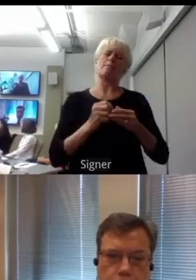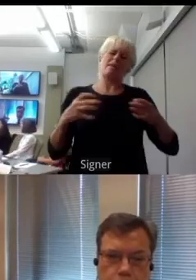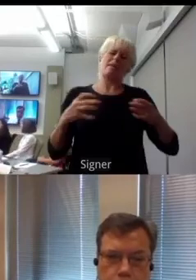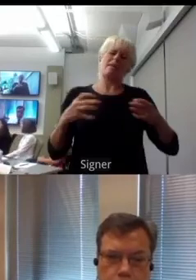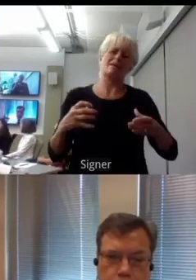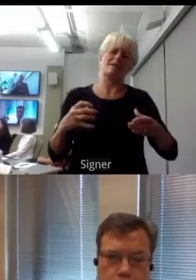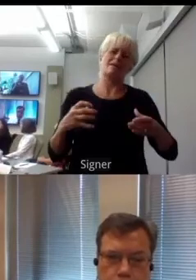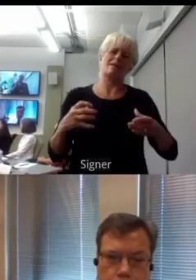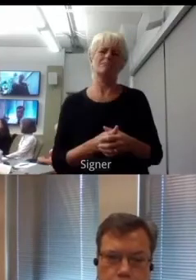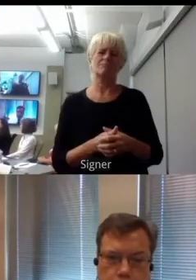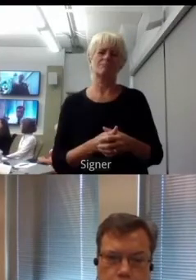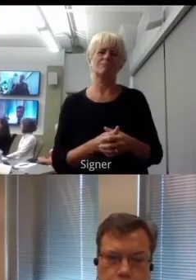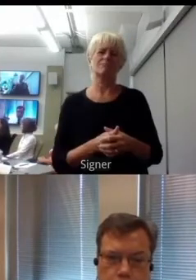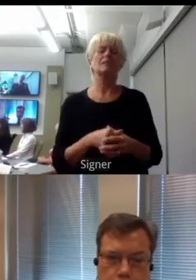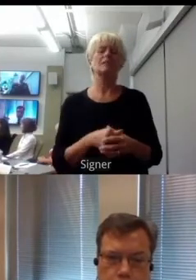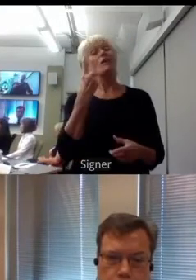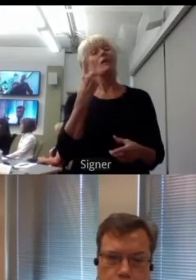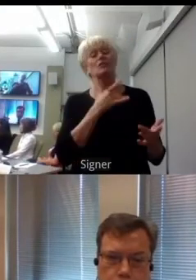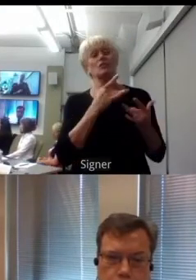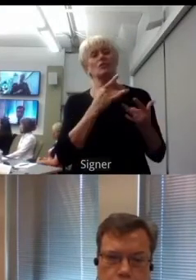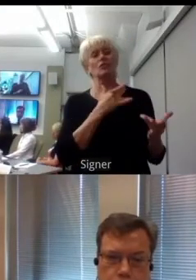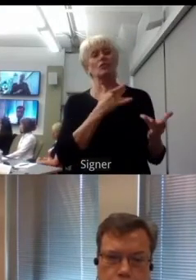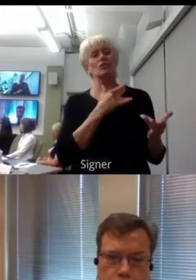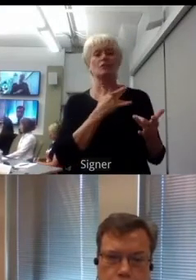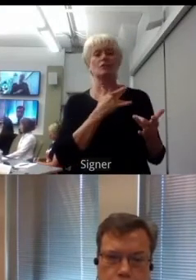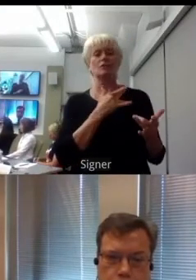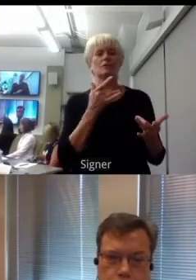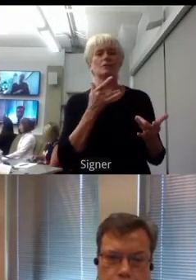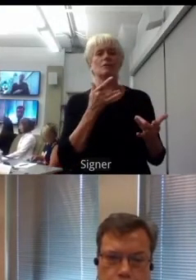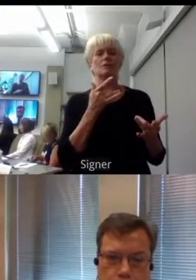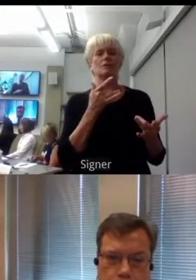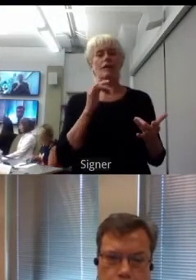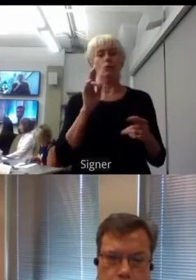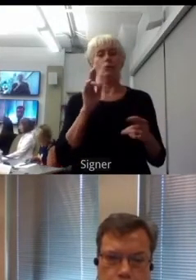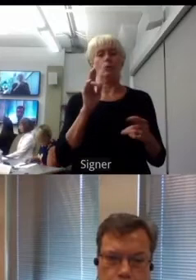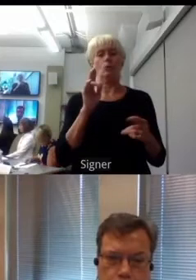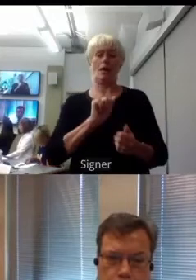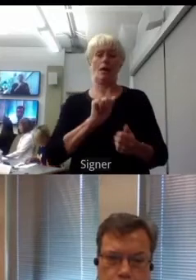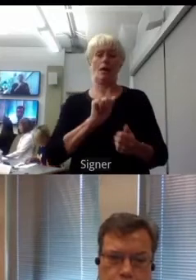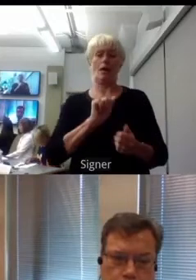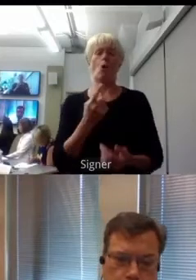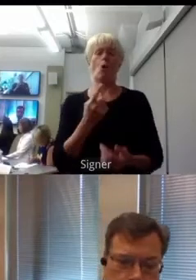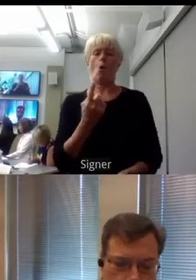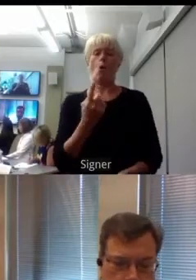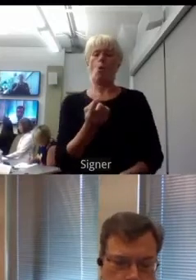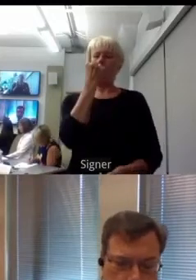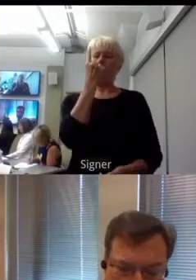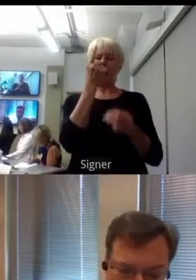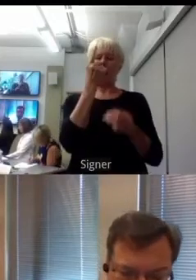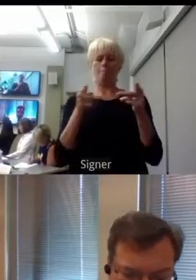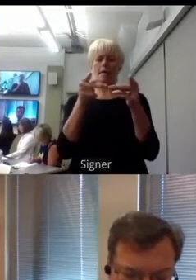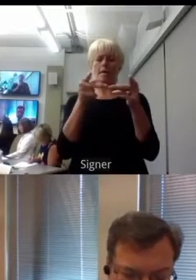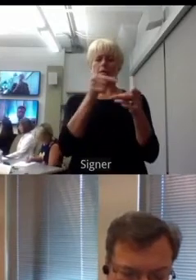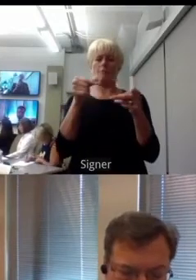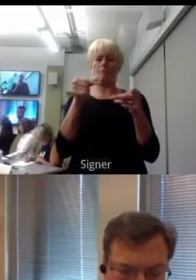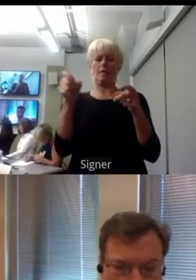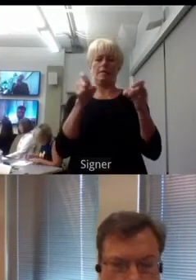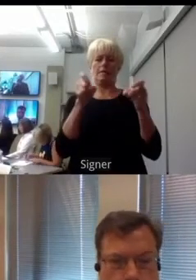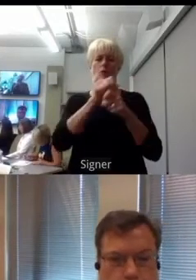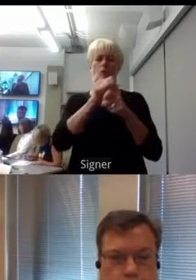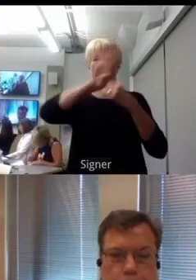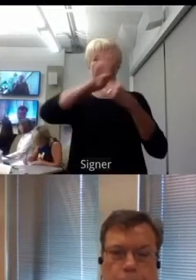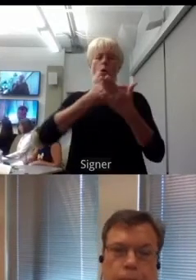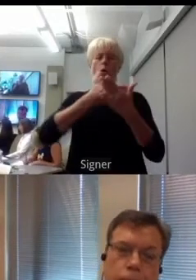taking that approach of having one place in government deal with this was that kind of let the rest of the government departments off the